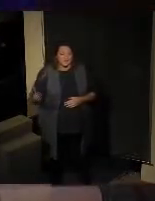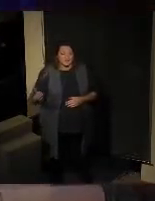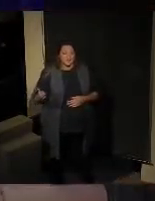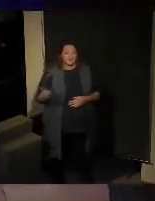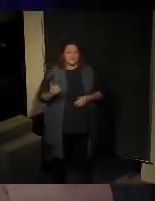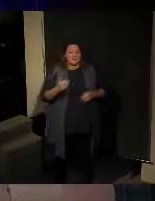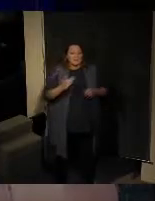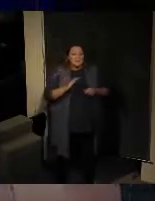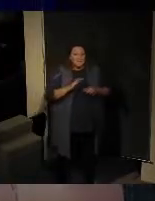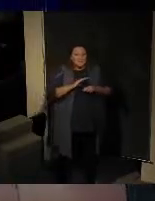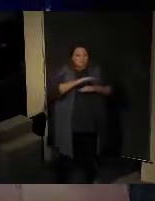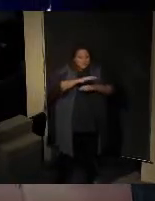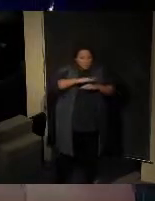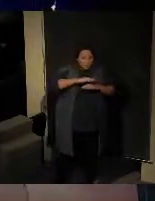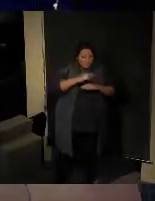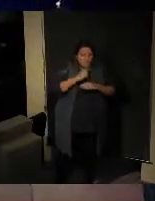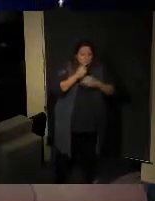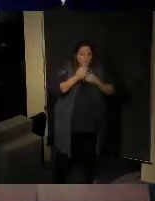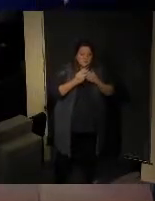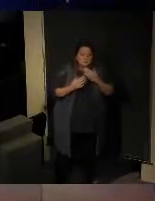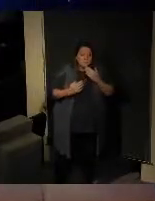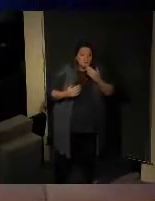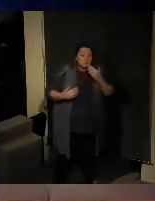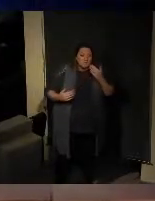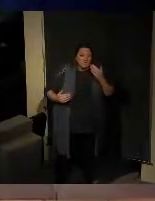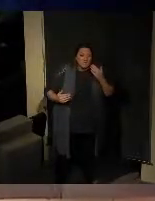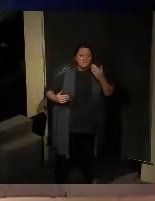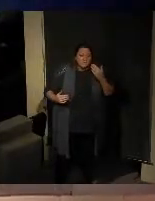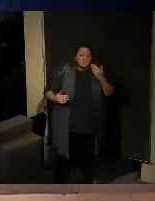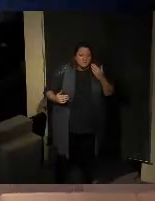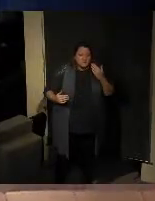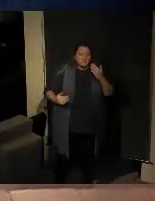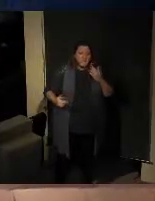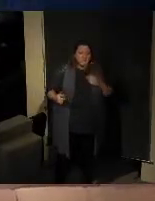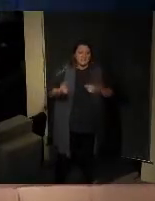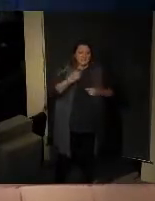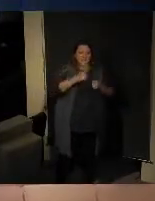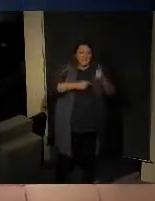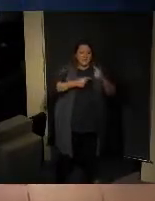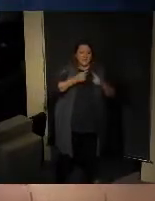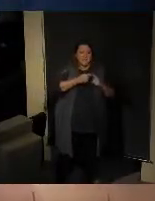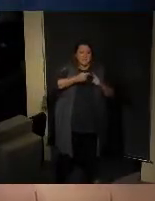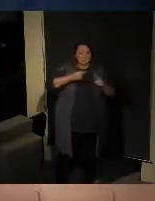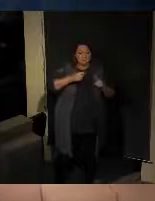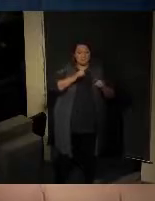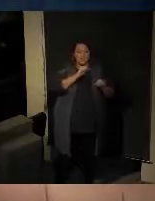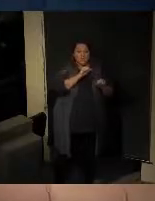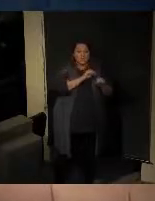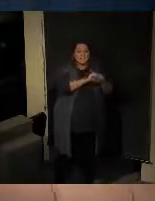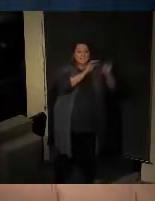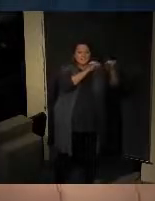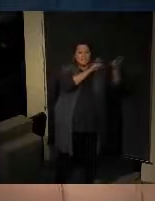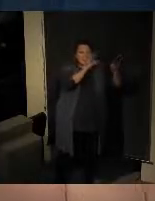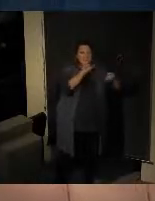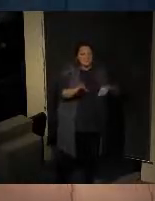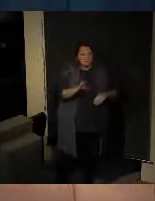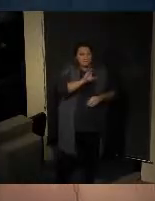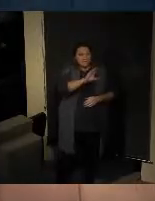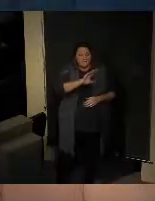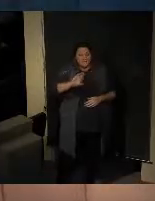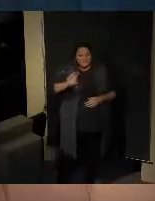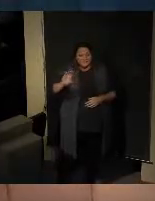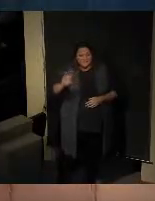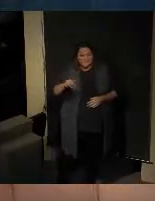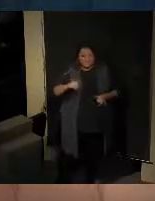The blood that flowed from Calvary still reaches down to you and me. It's